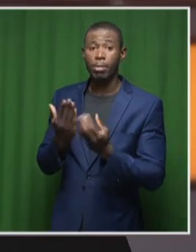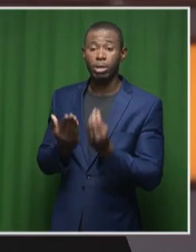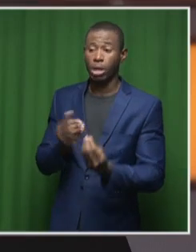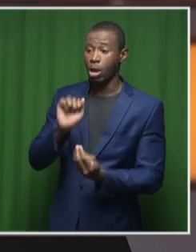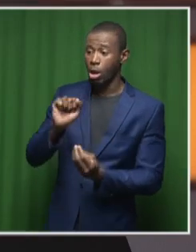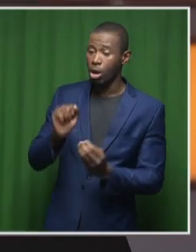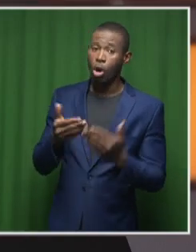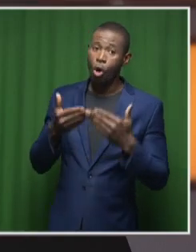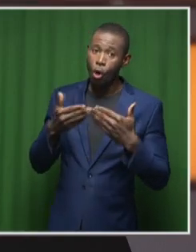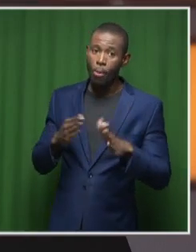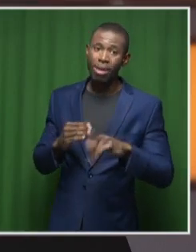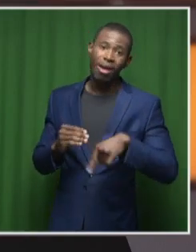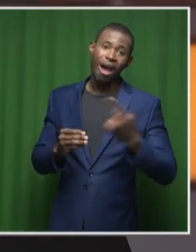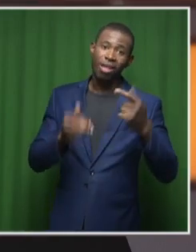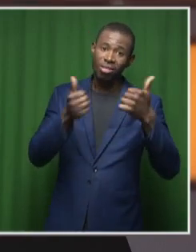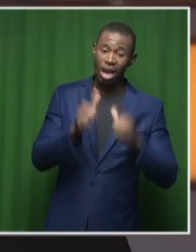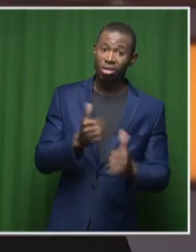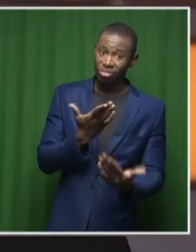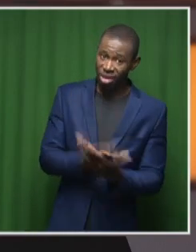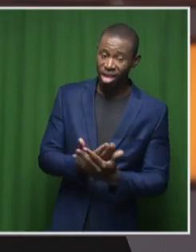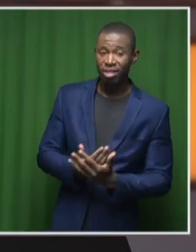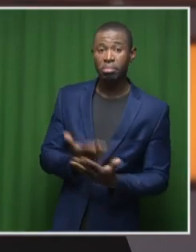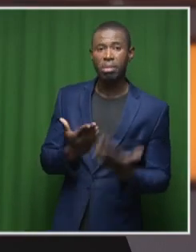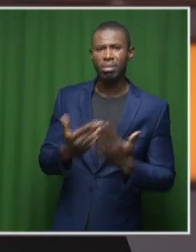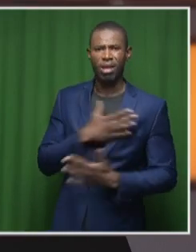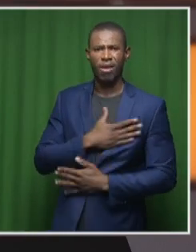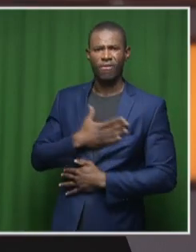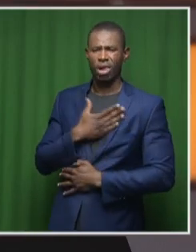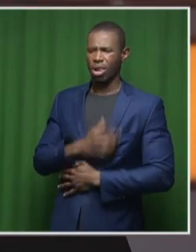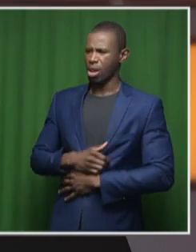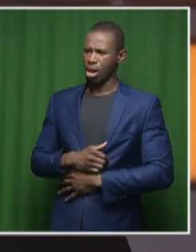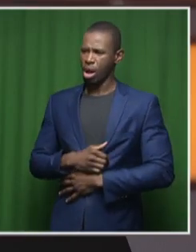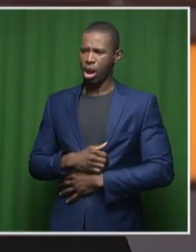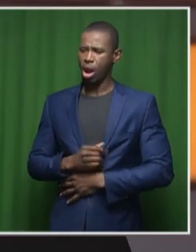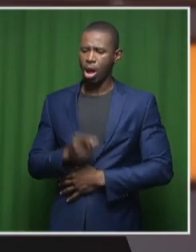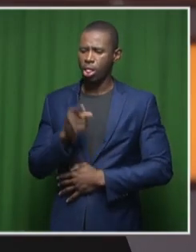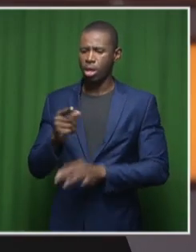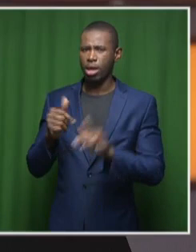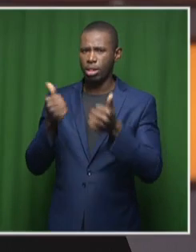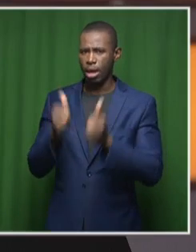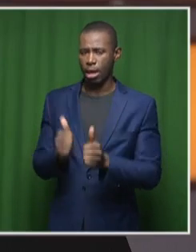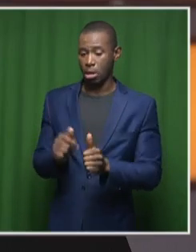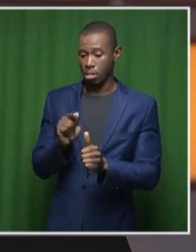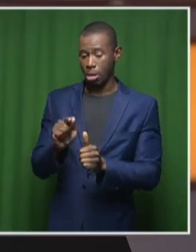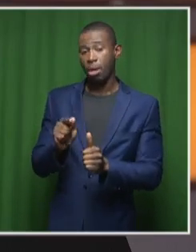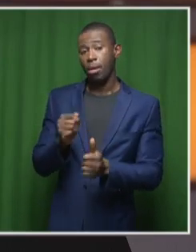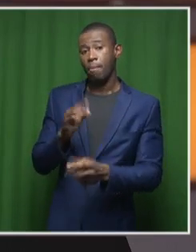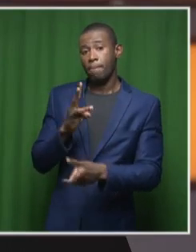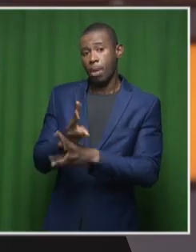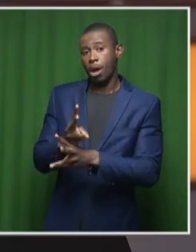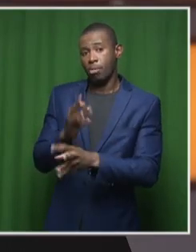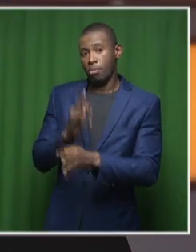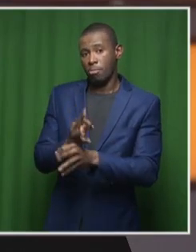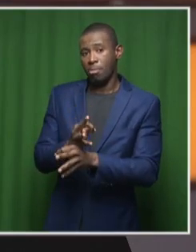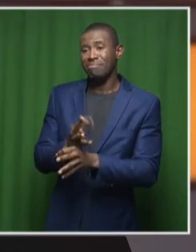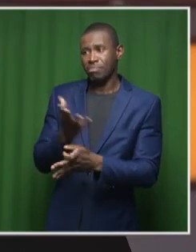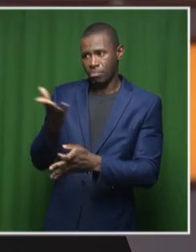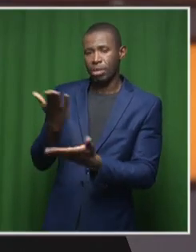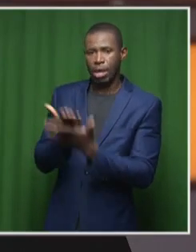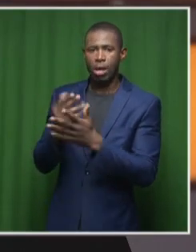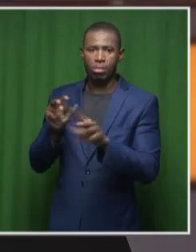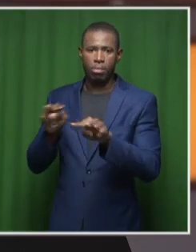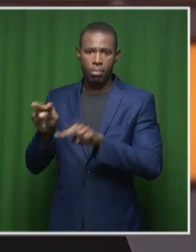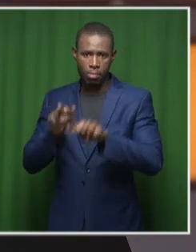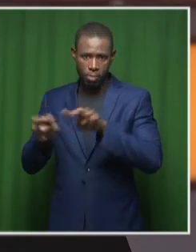account because Yes. they would feel that, okay, I don't want this account to be monitored by mom or dad, so I'll open a secret account